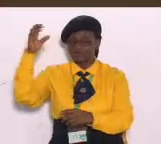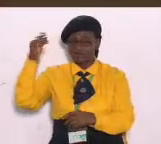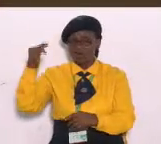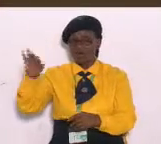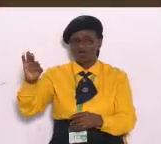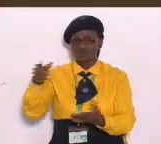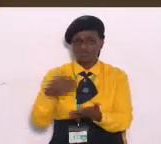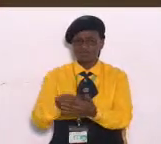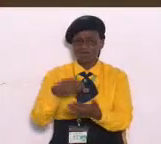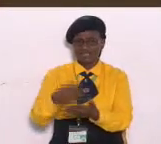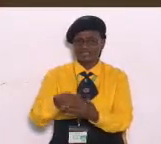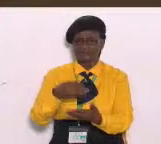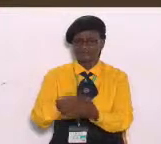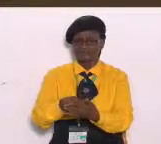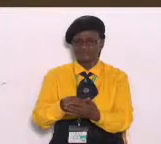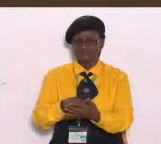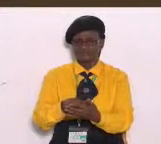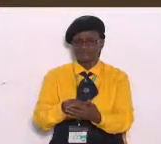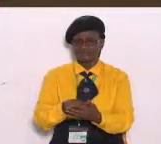money,